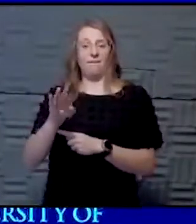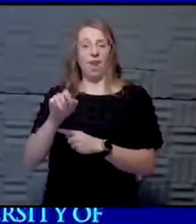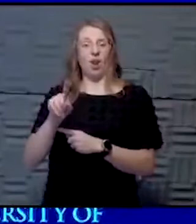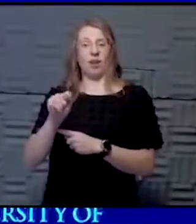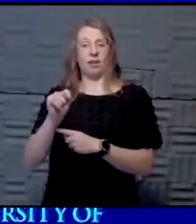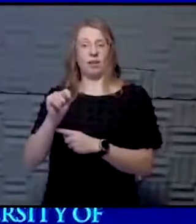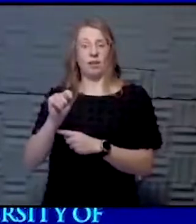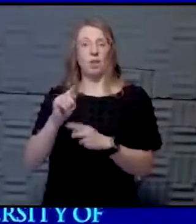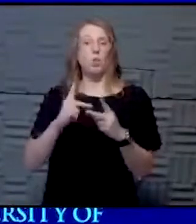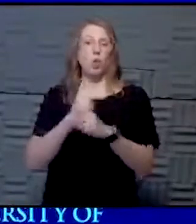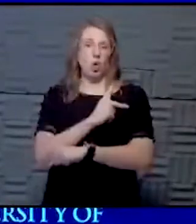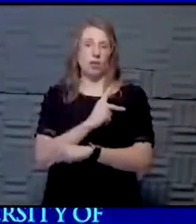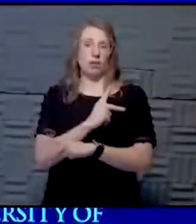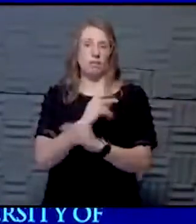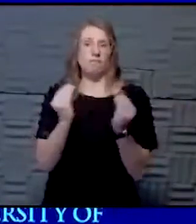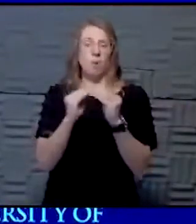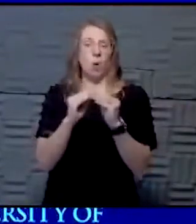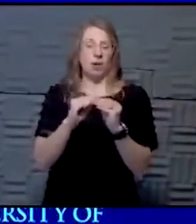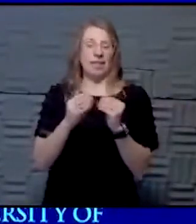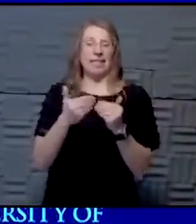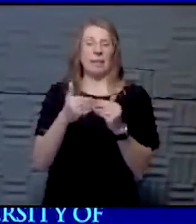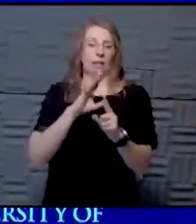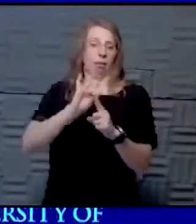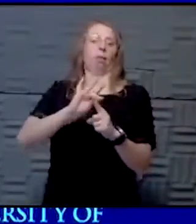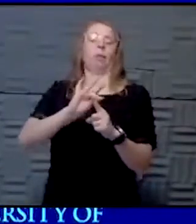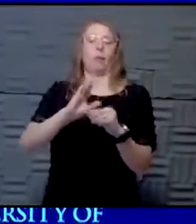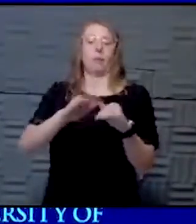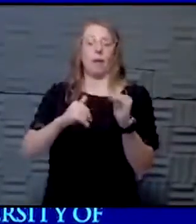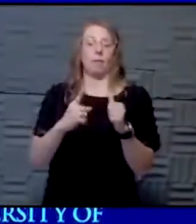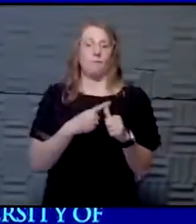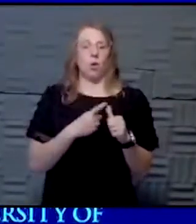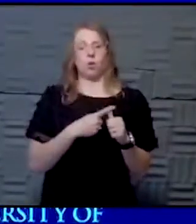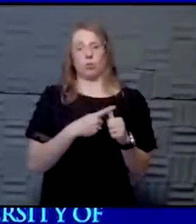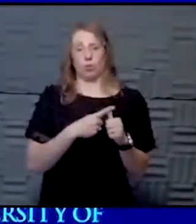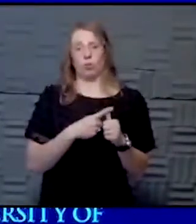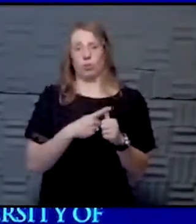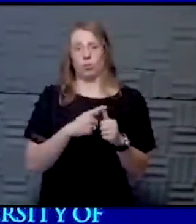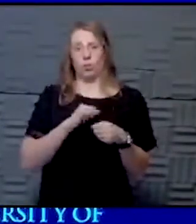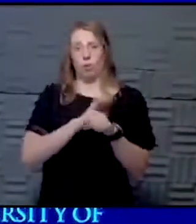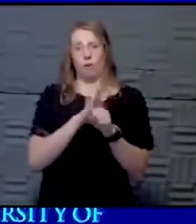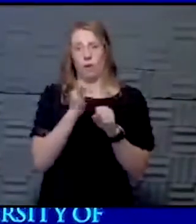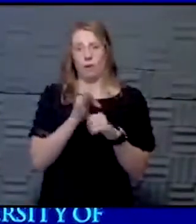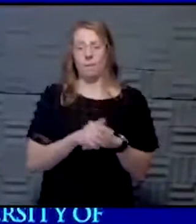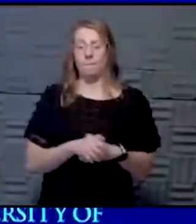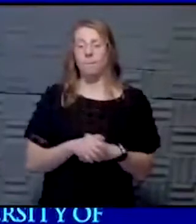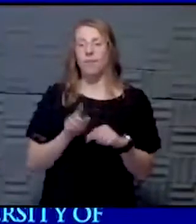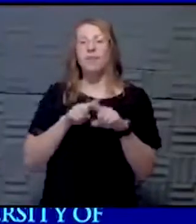than the original one. So we're going to see more cases. It just is what it is. Now, that's a different